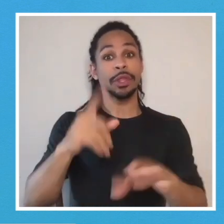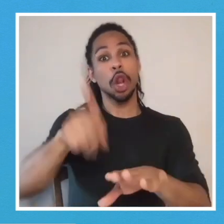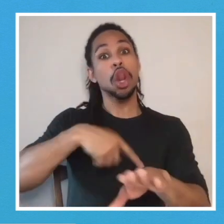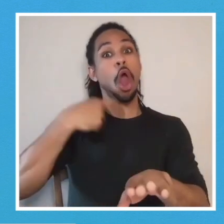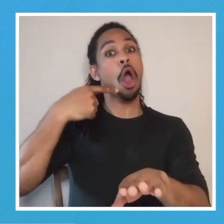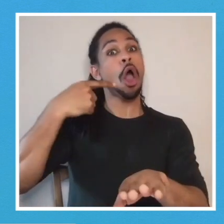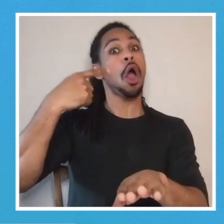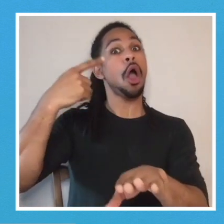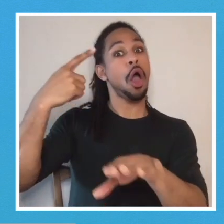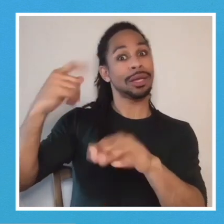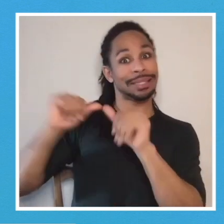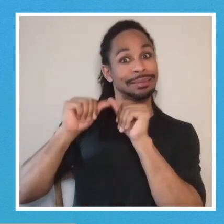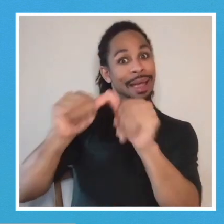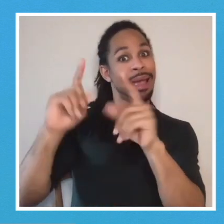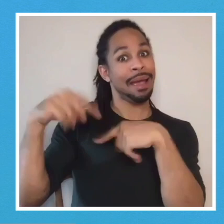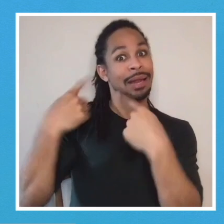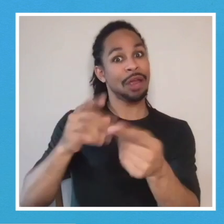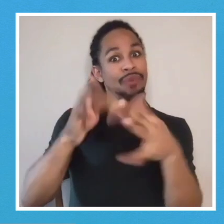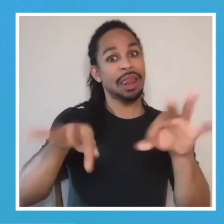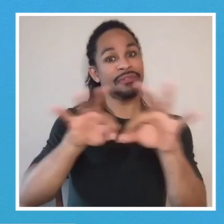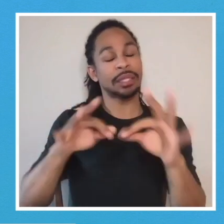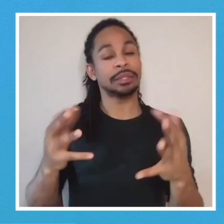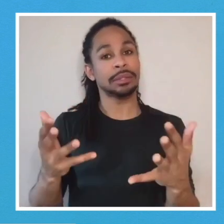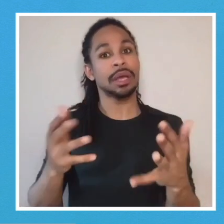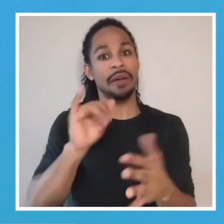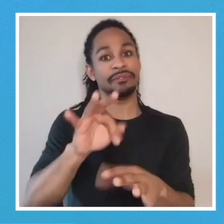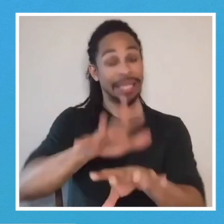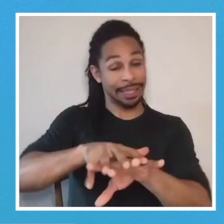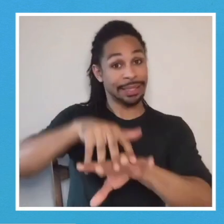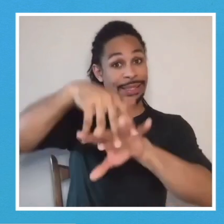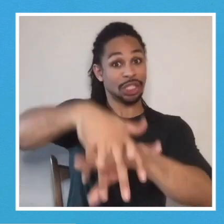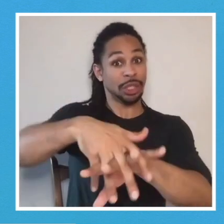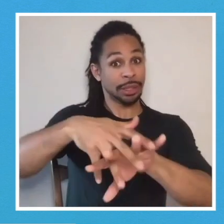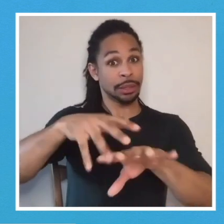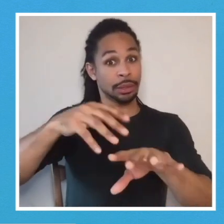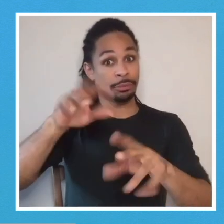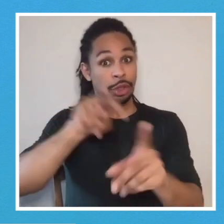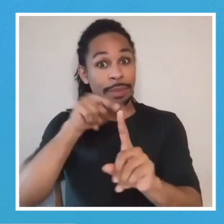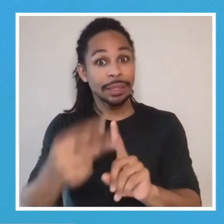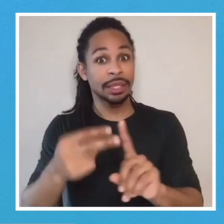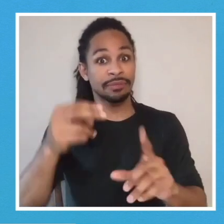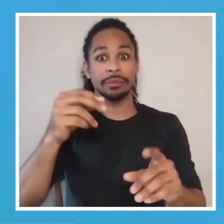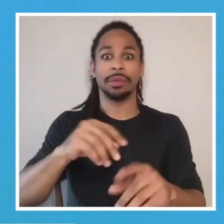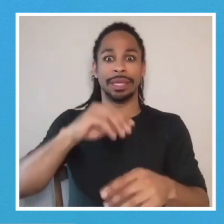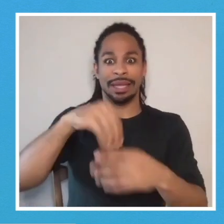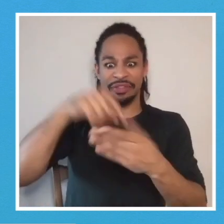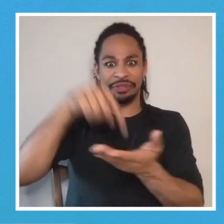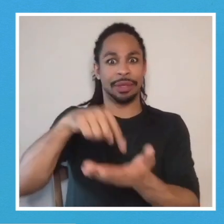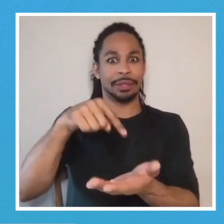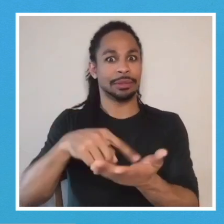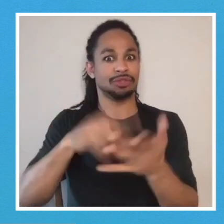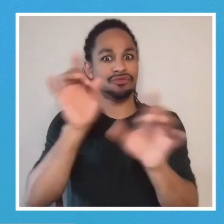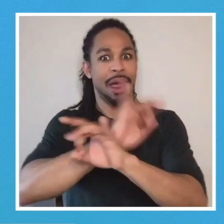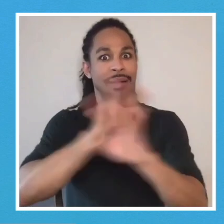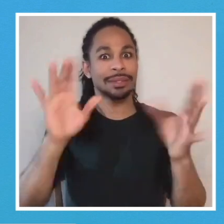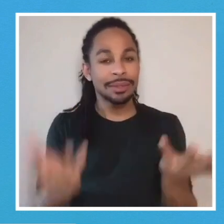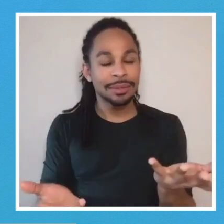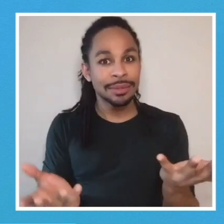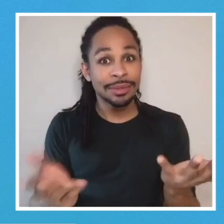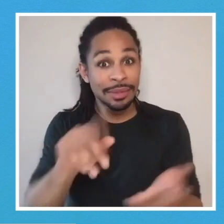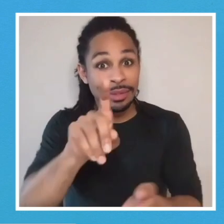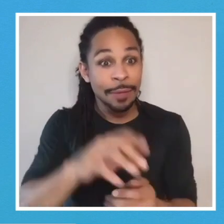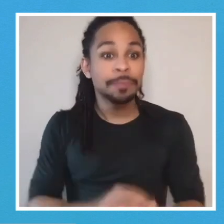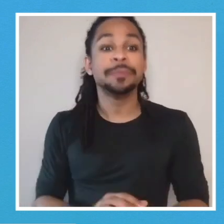Indigenous nations, given the crisis point that we are in right now? You know, unfortunately, humans, they don't